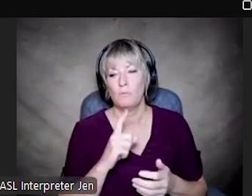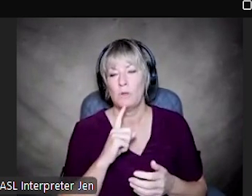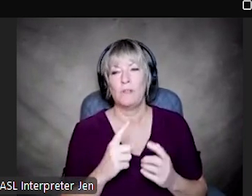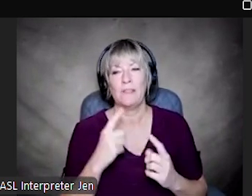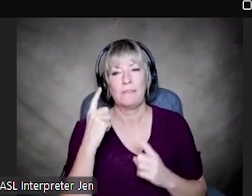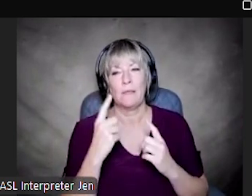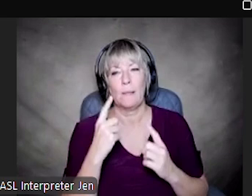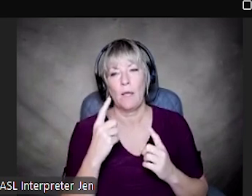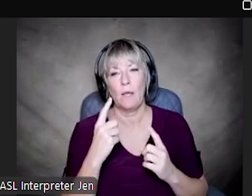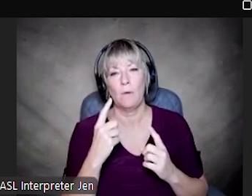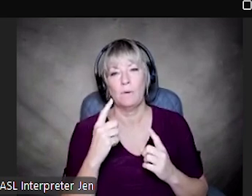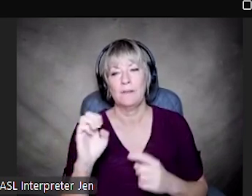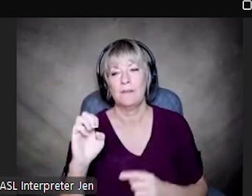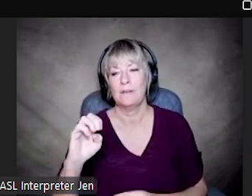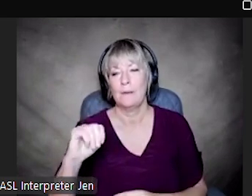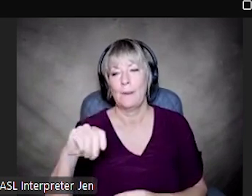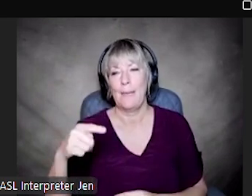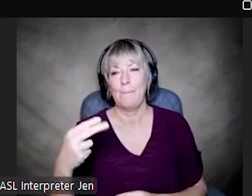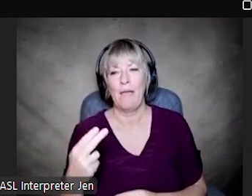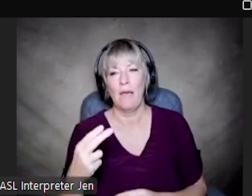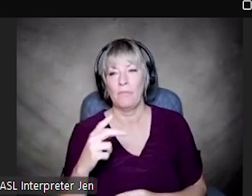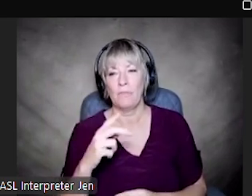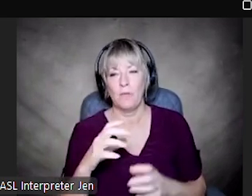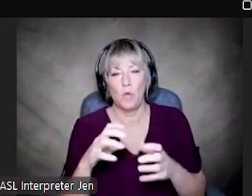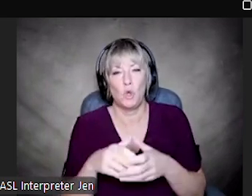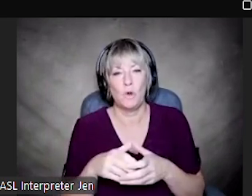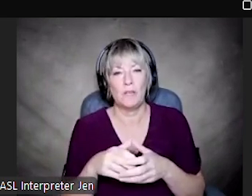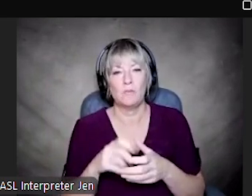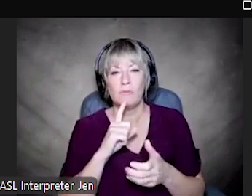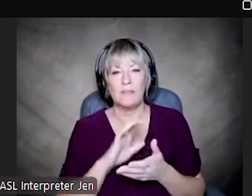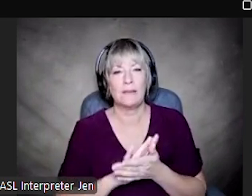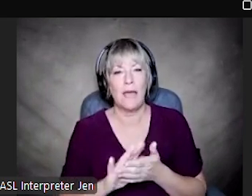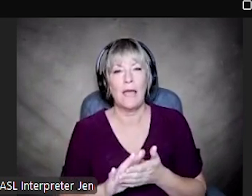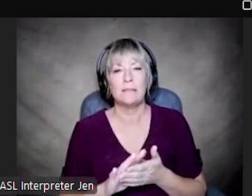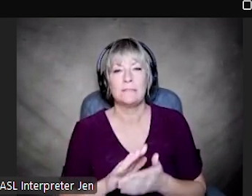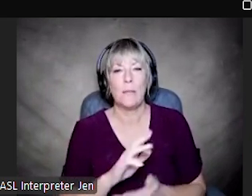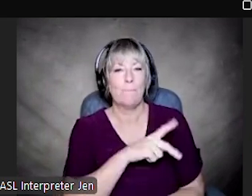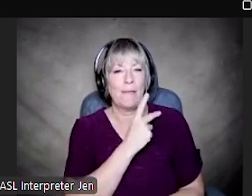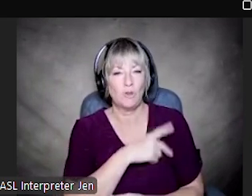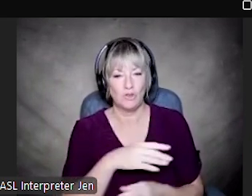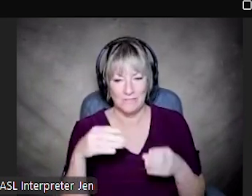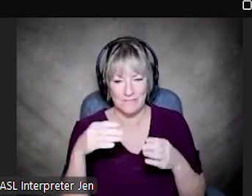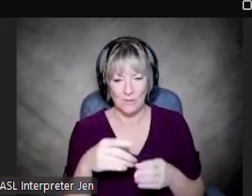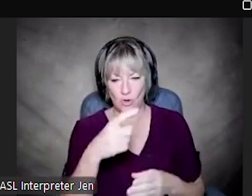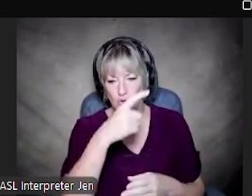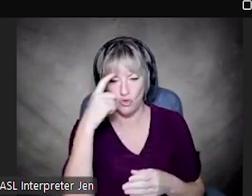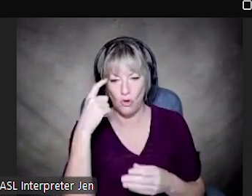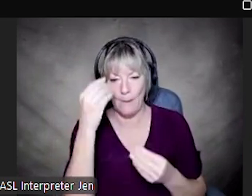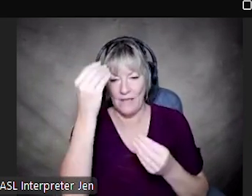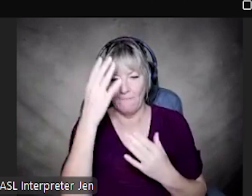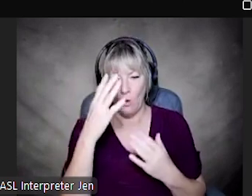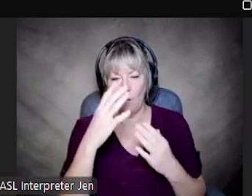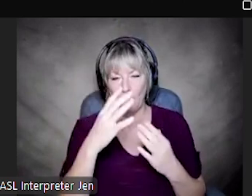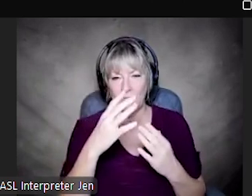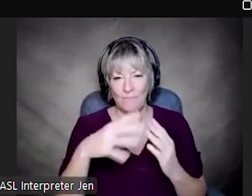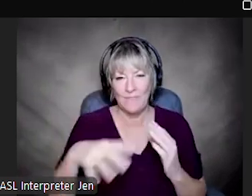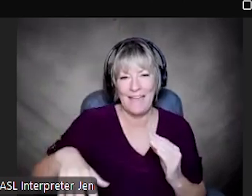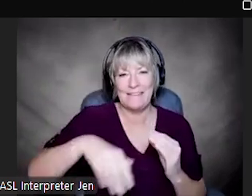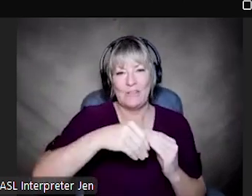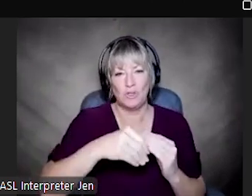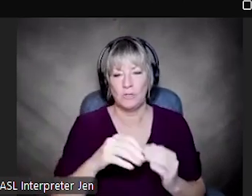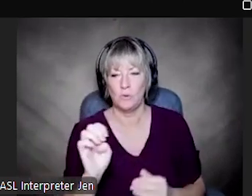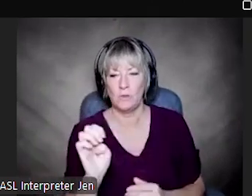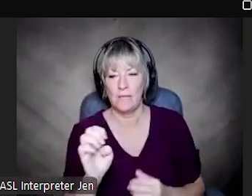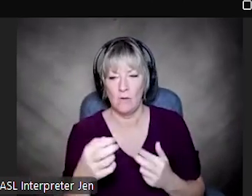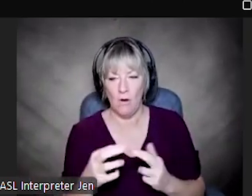of empath units as a really nice and patient-centric and trauma-informed extension of the emergency department.